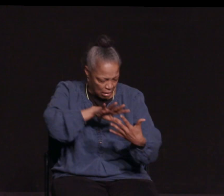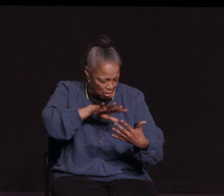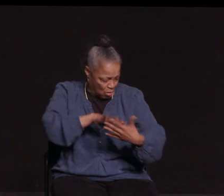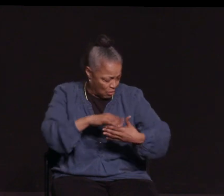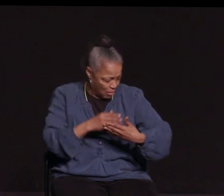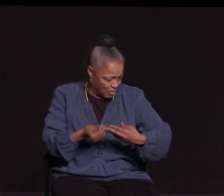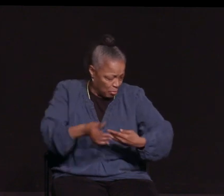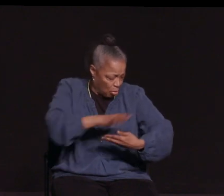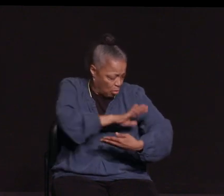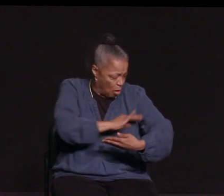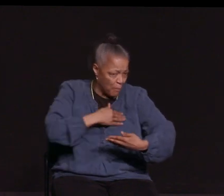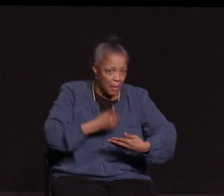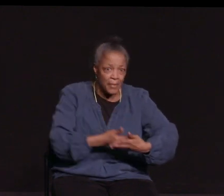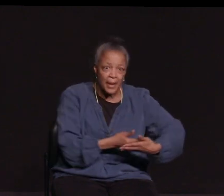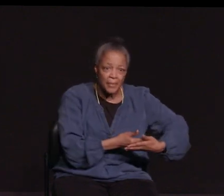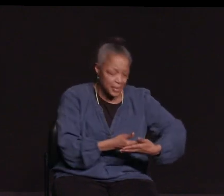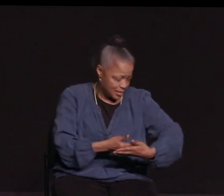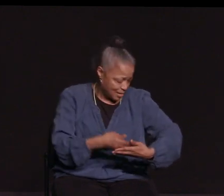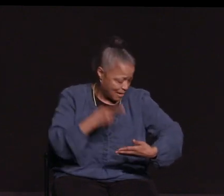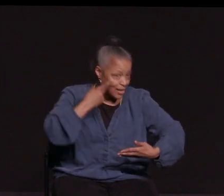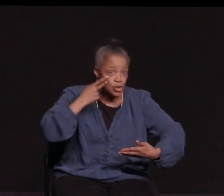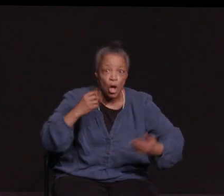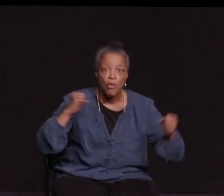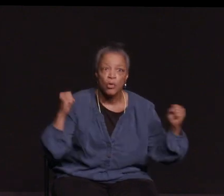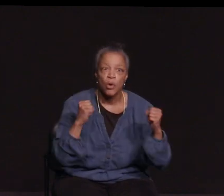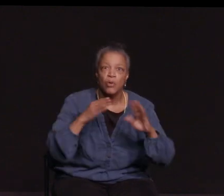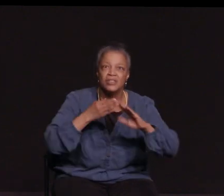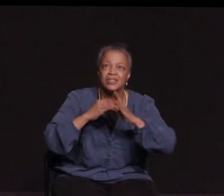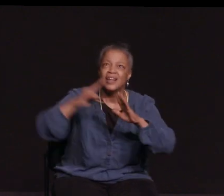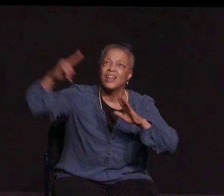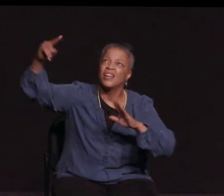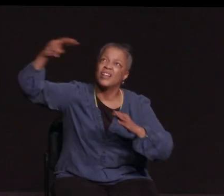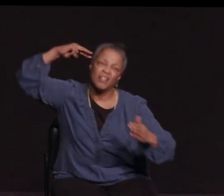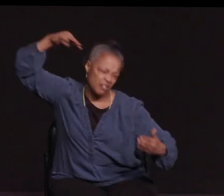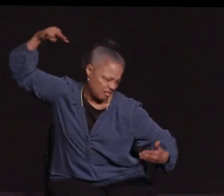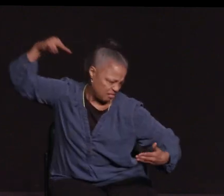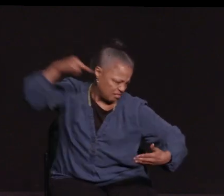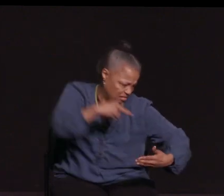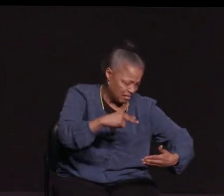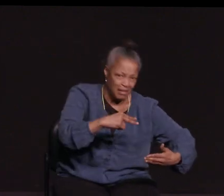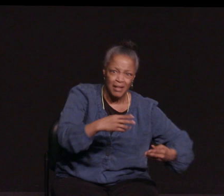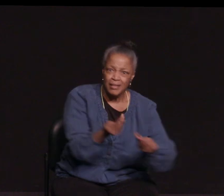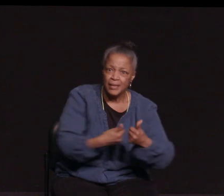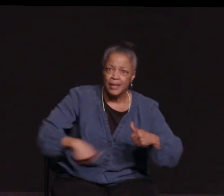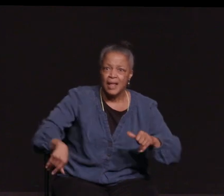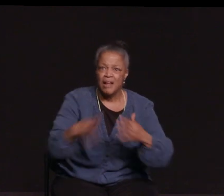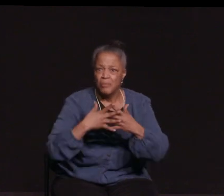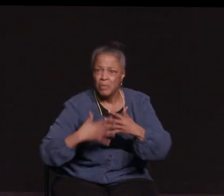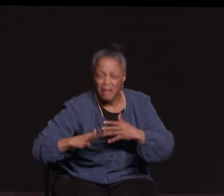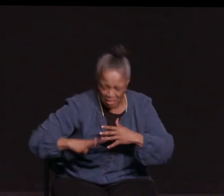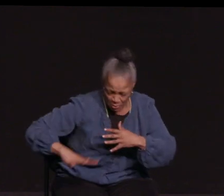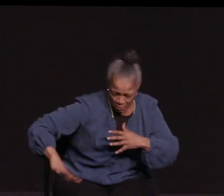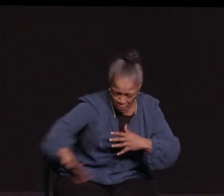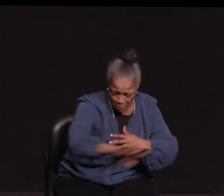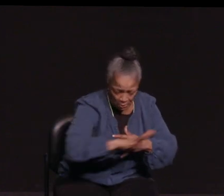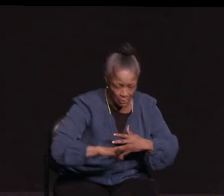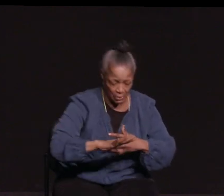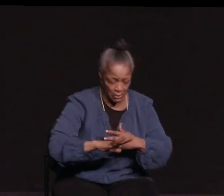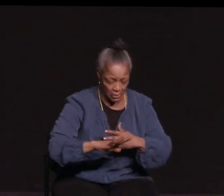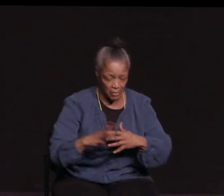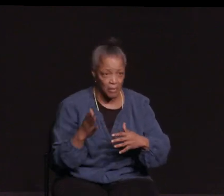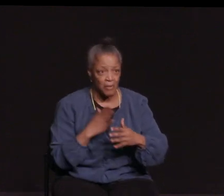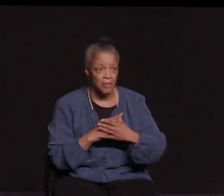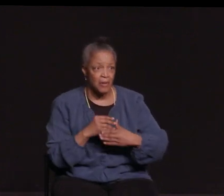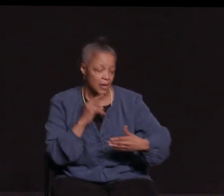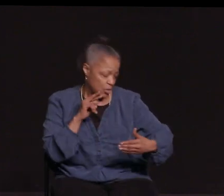baby. I saw the cold city towering above the blood-red land. I held my face